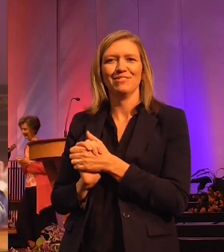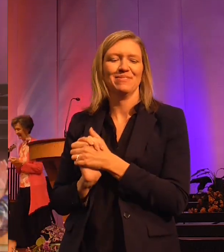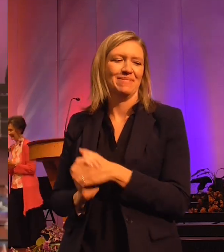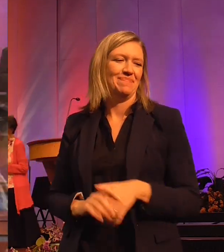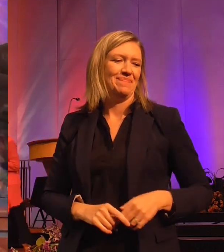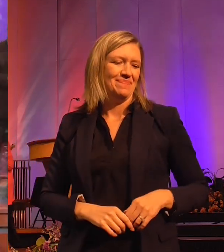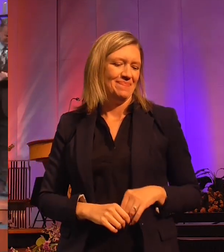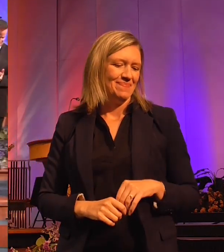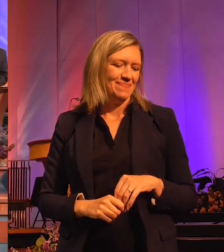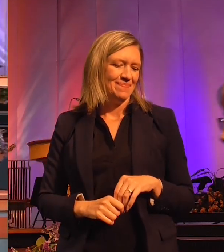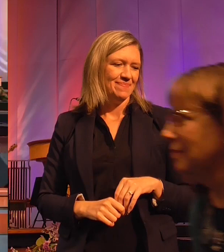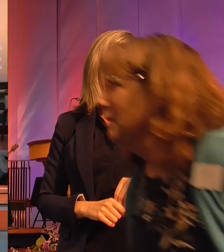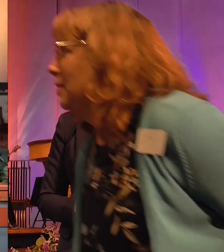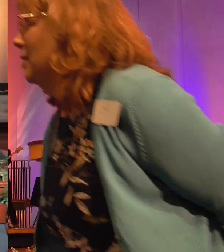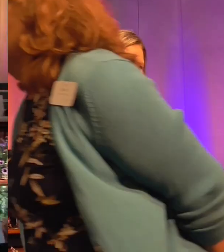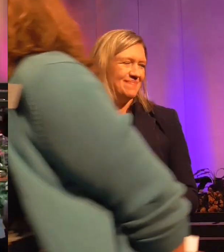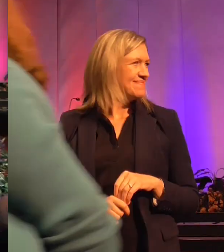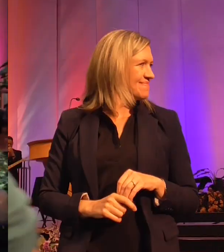Congratulations.